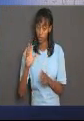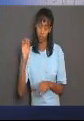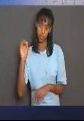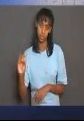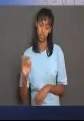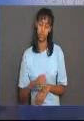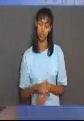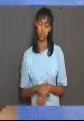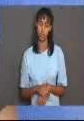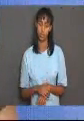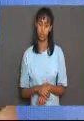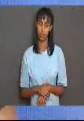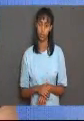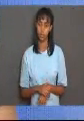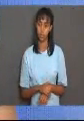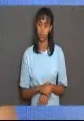0.5%.